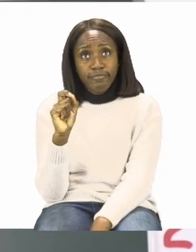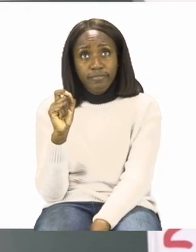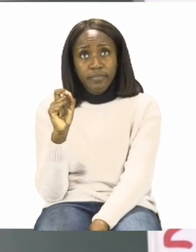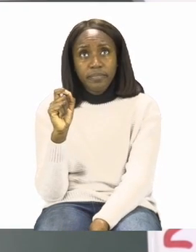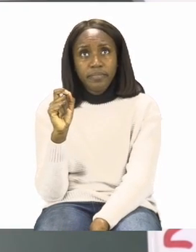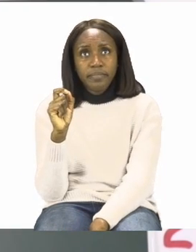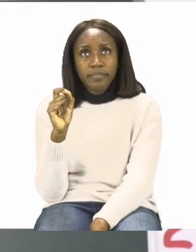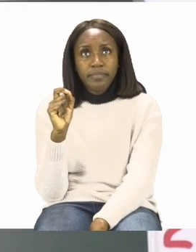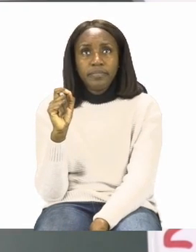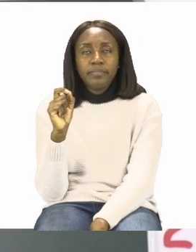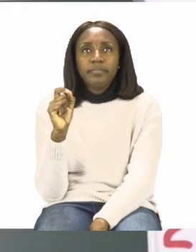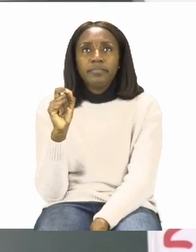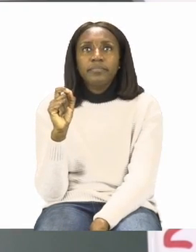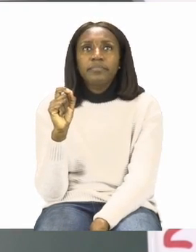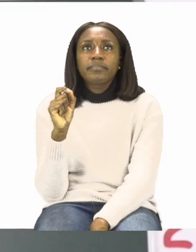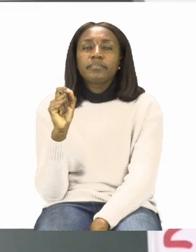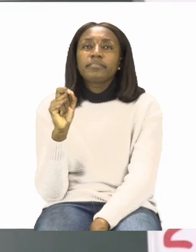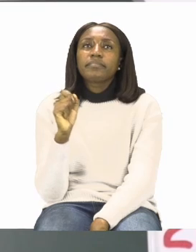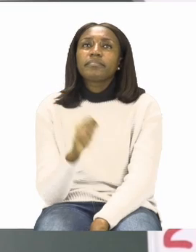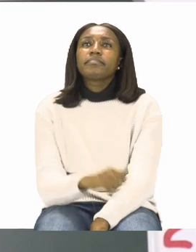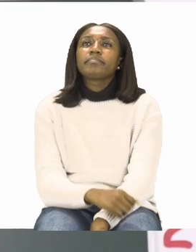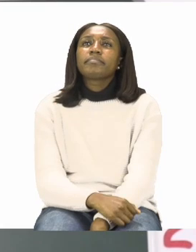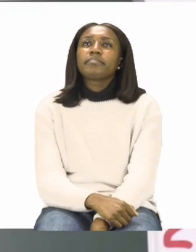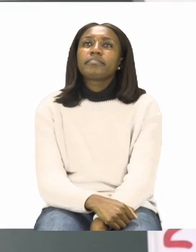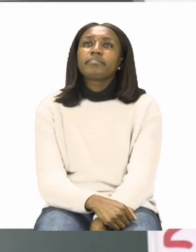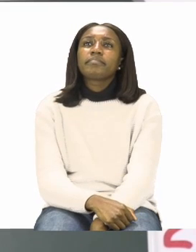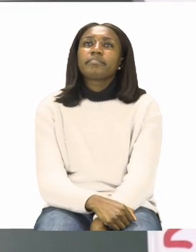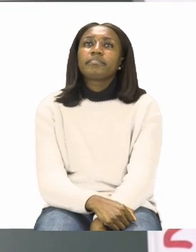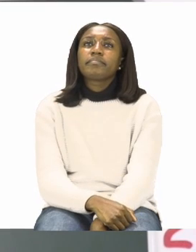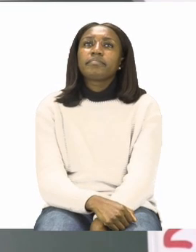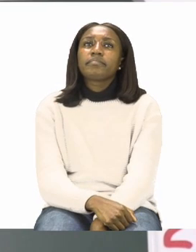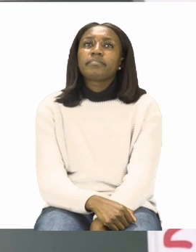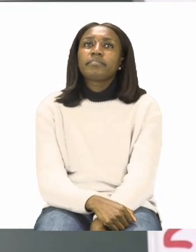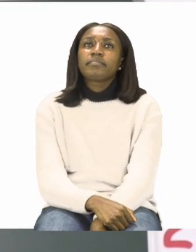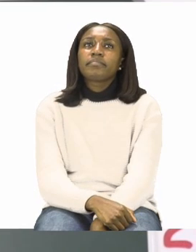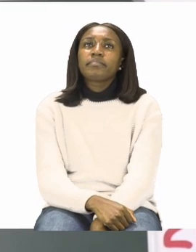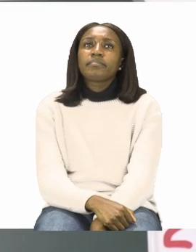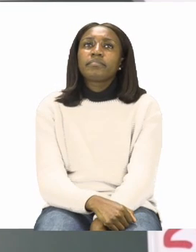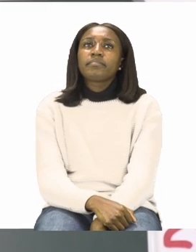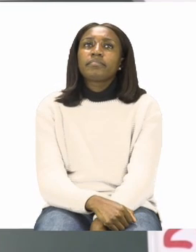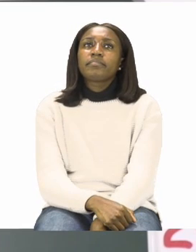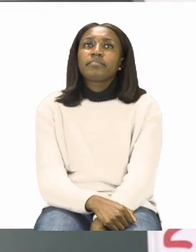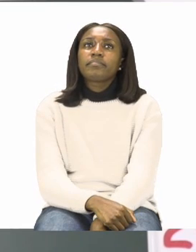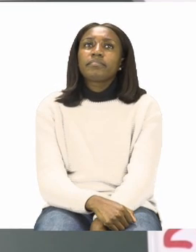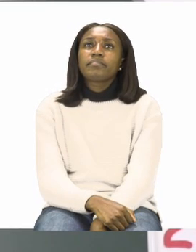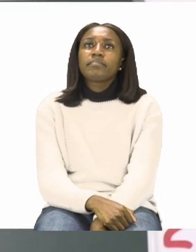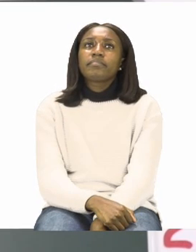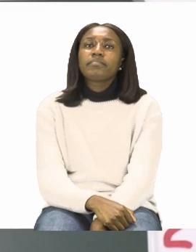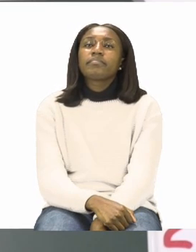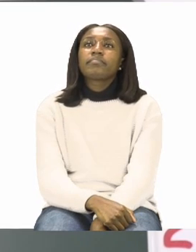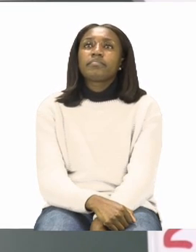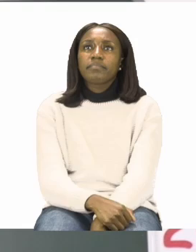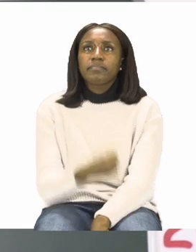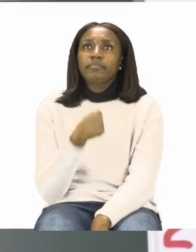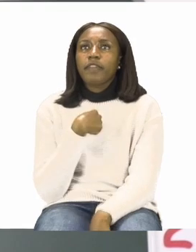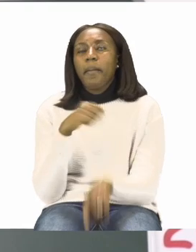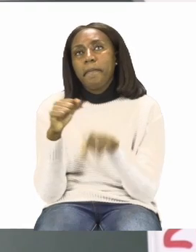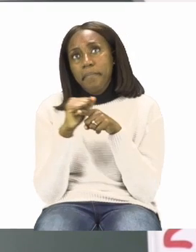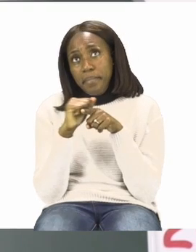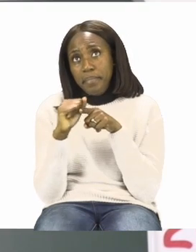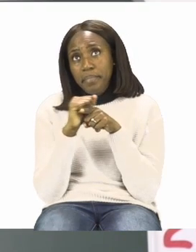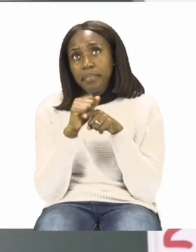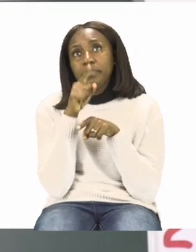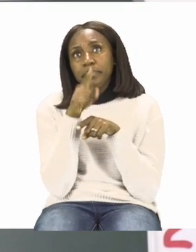wrote over the word ruler. So I traced the word